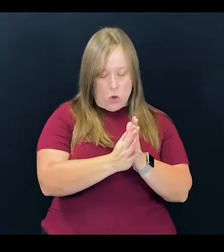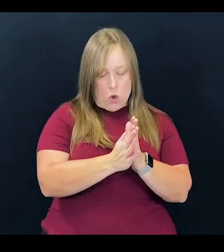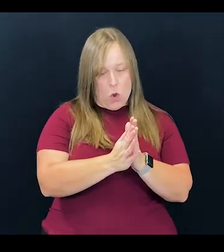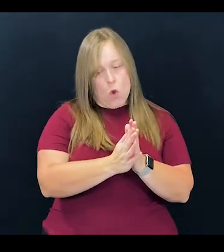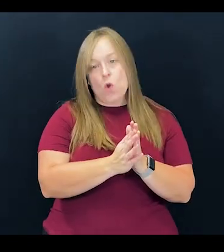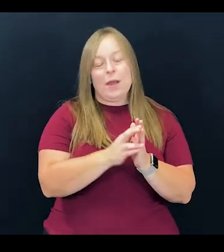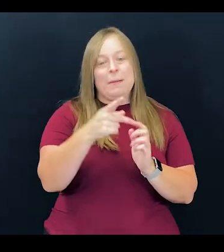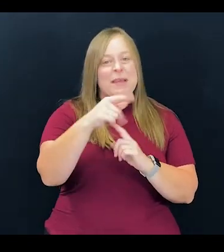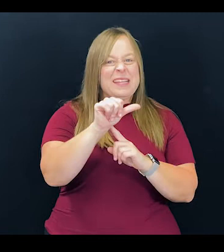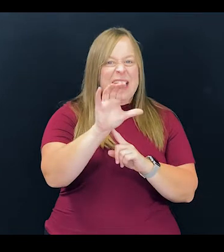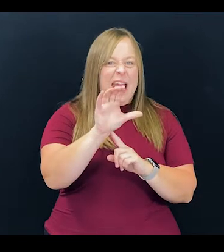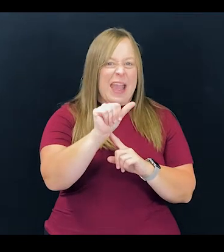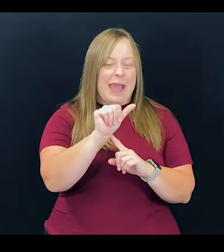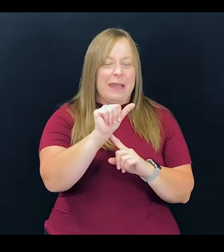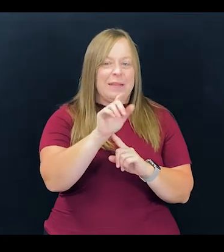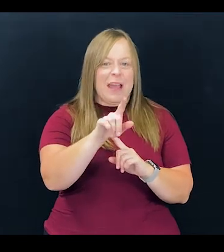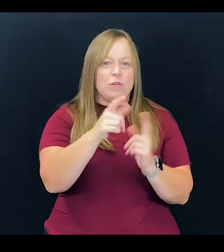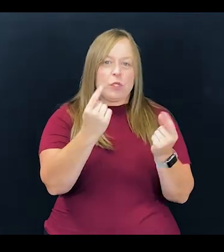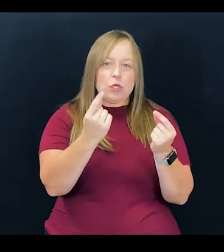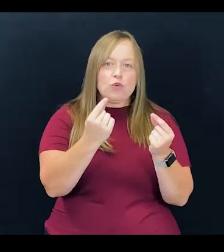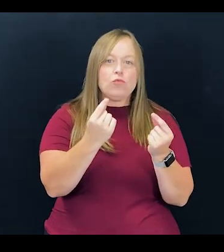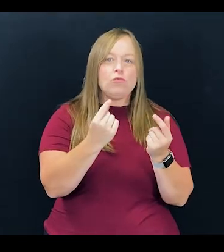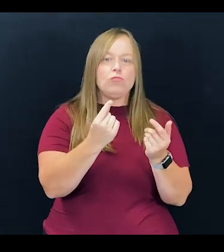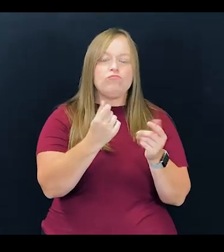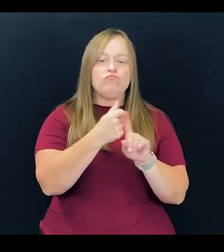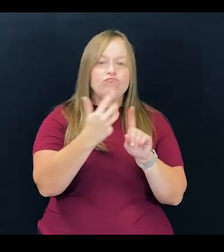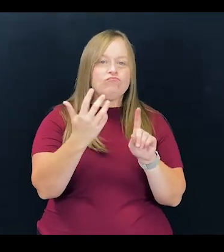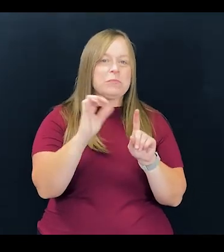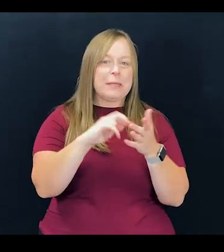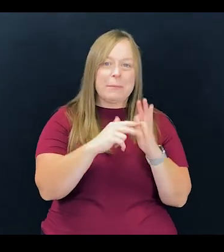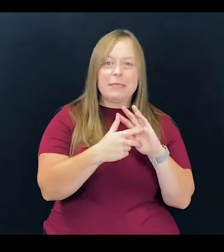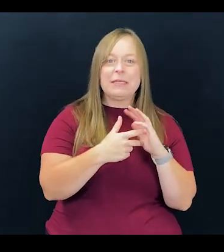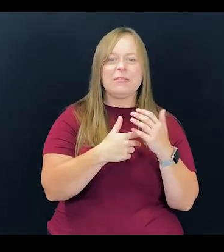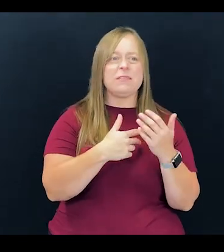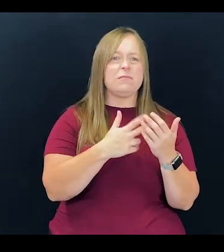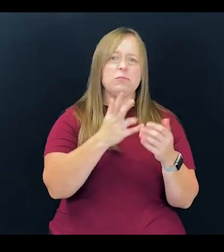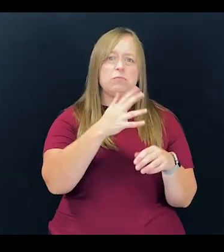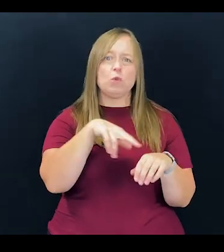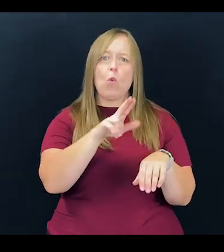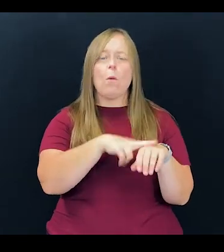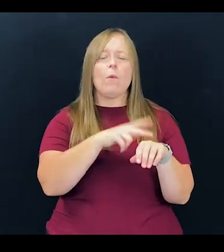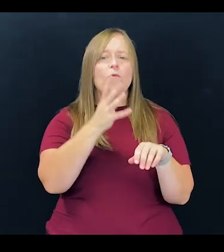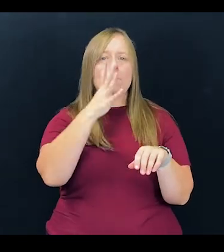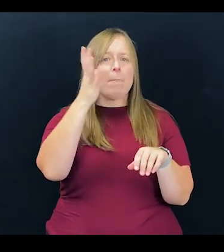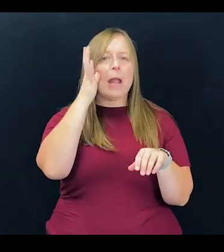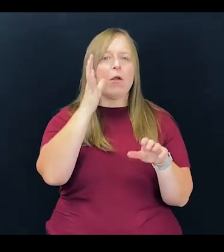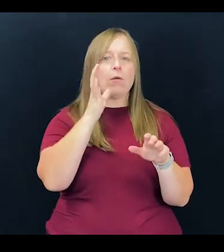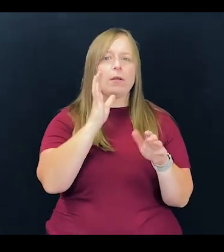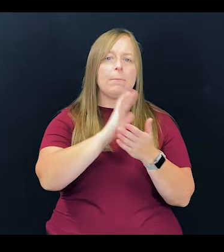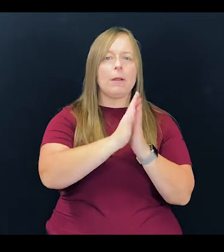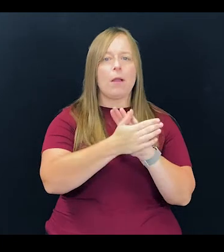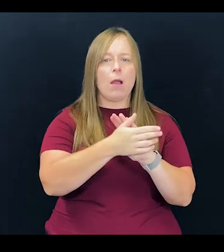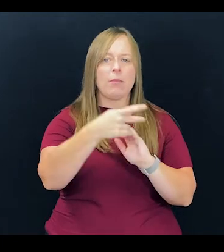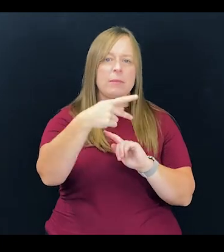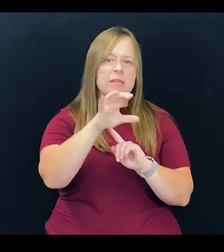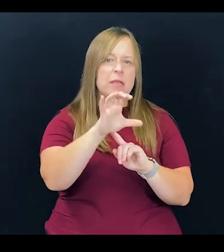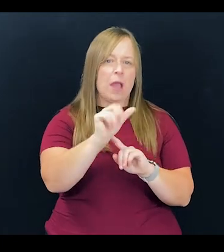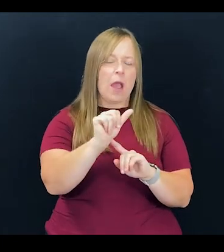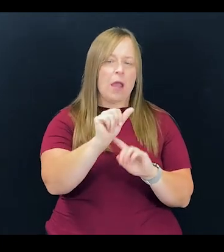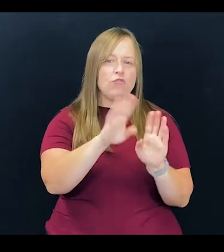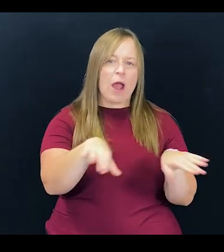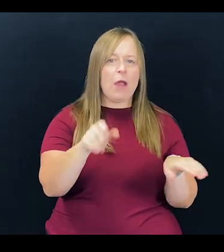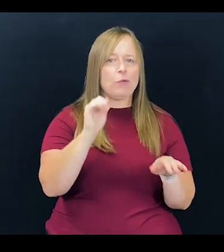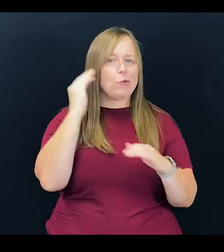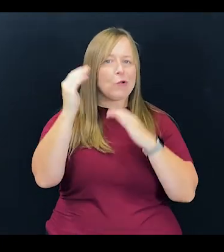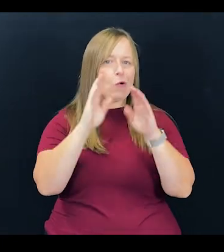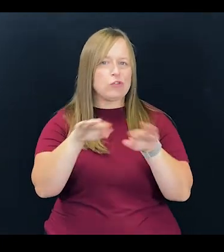is. So that's what a PCA is. That's what they do. And also, it's not unusual for a parent to act as